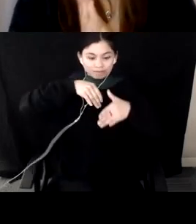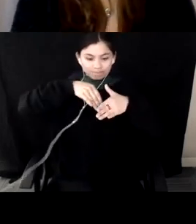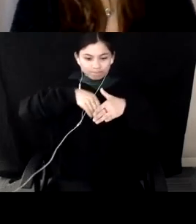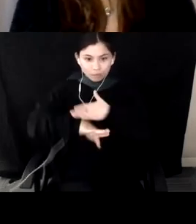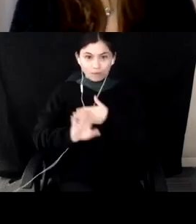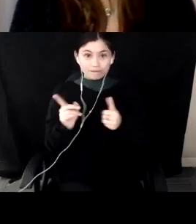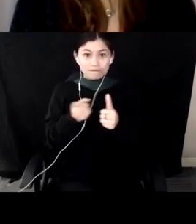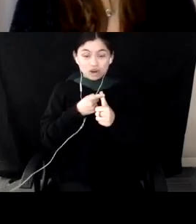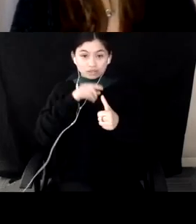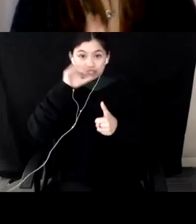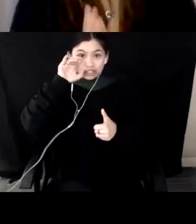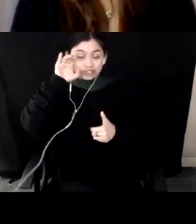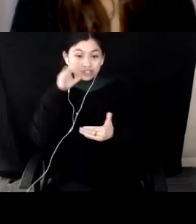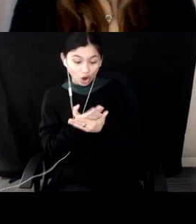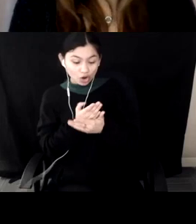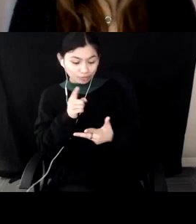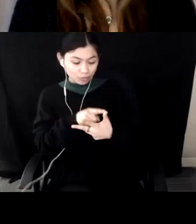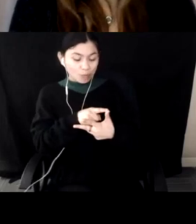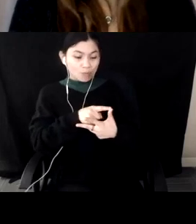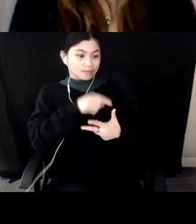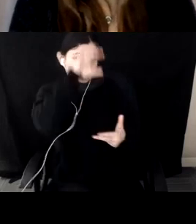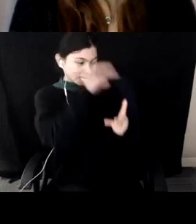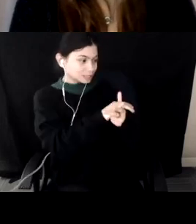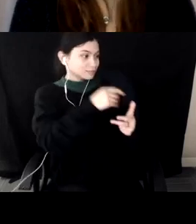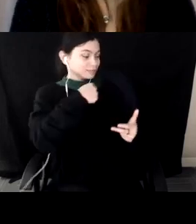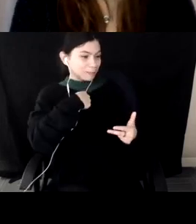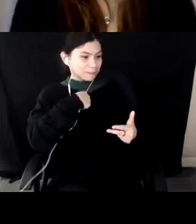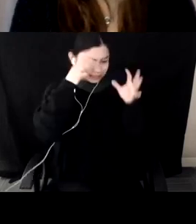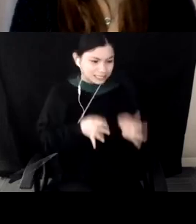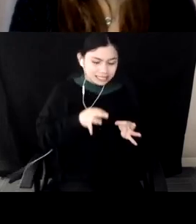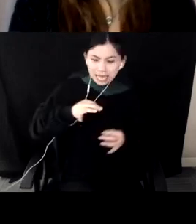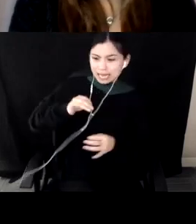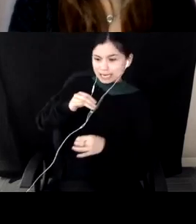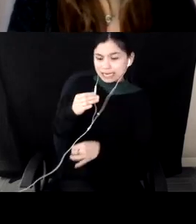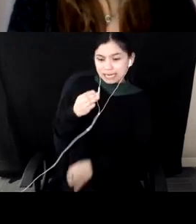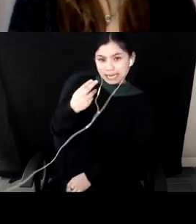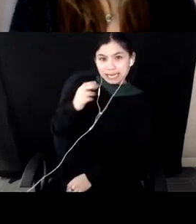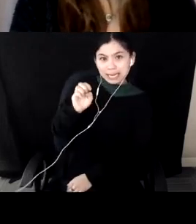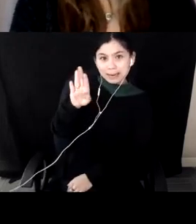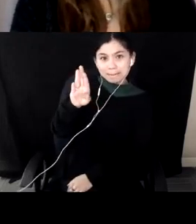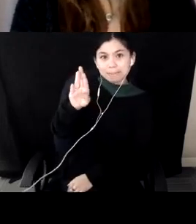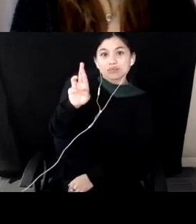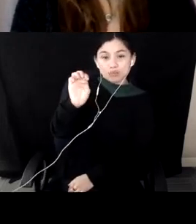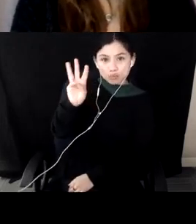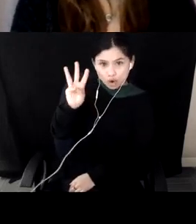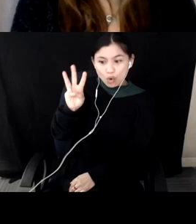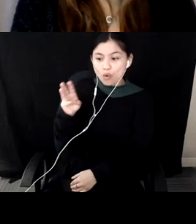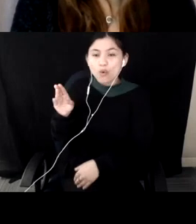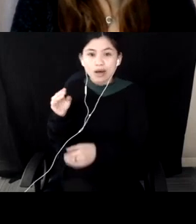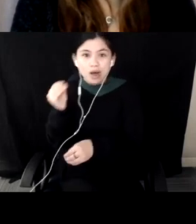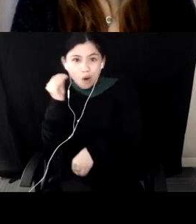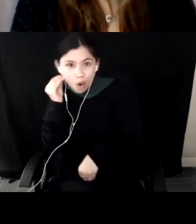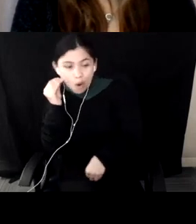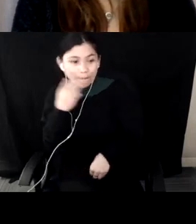husband that he would speak Hebrew, I would speak Spanish at home, and they would get English outside of the home to really